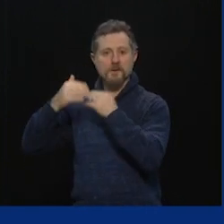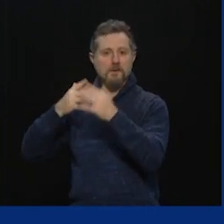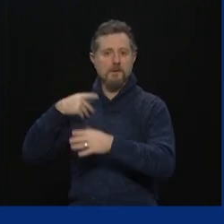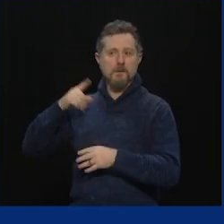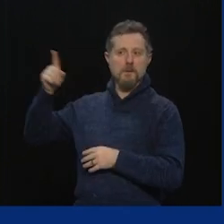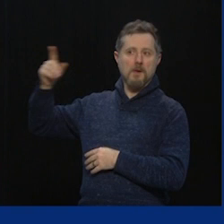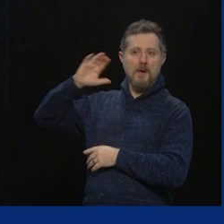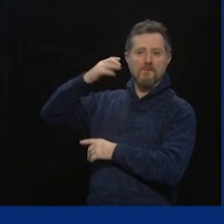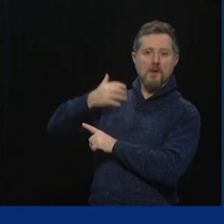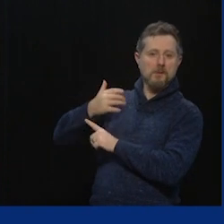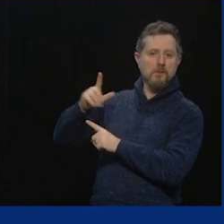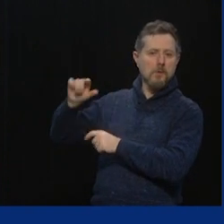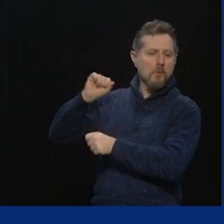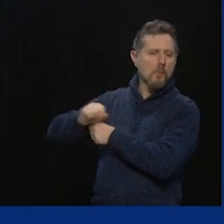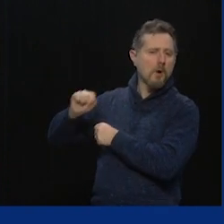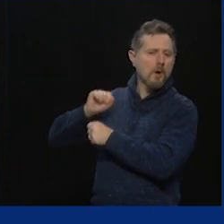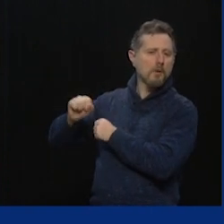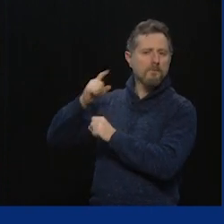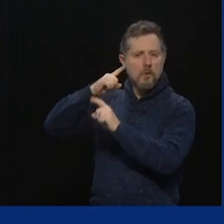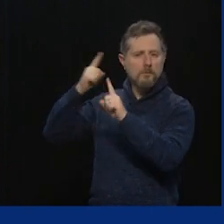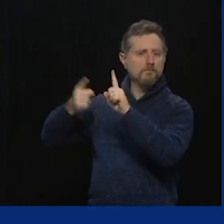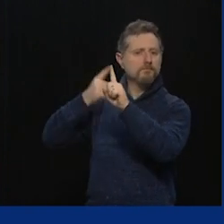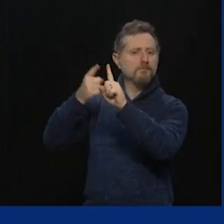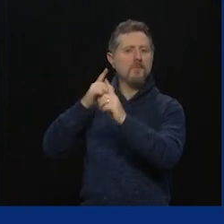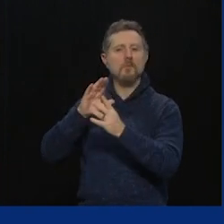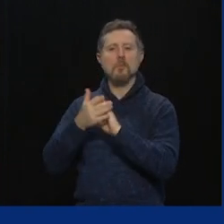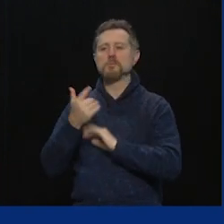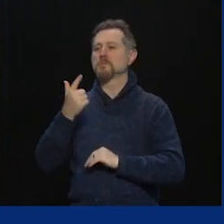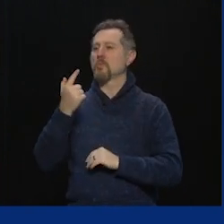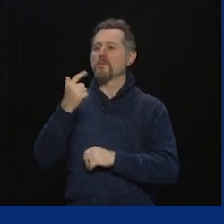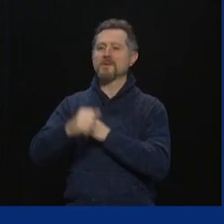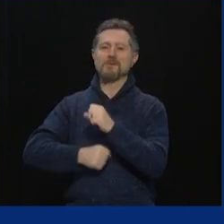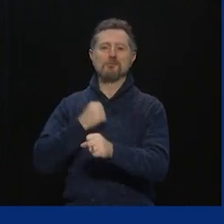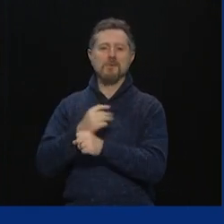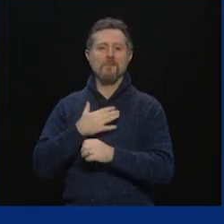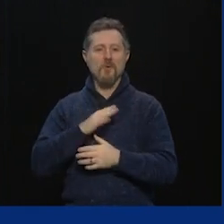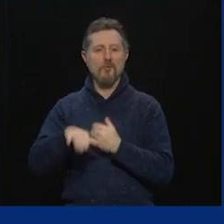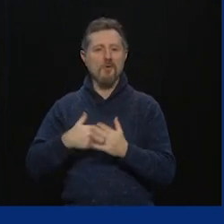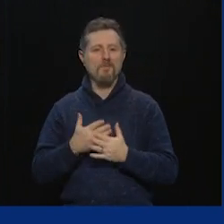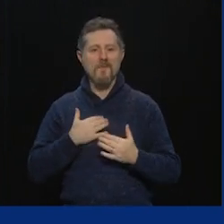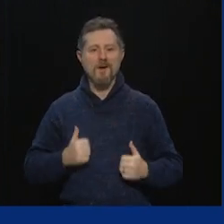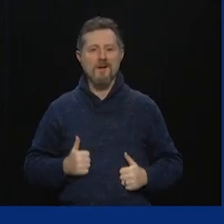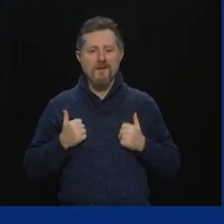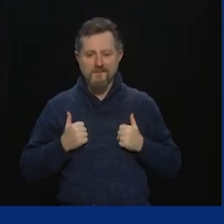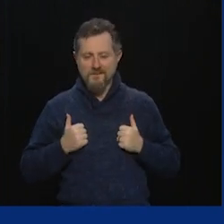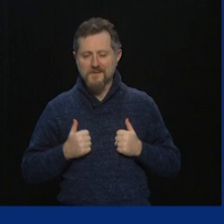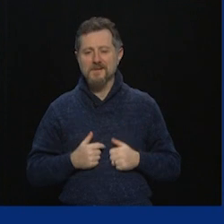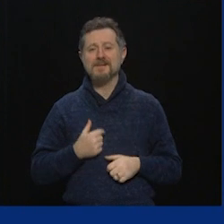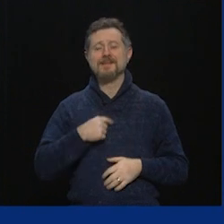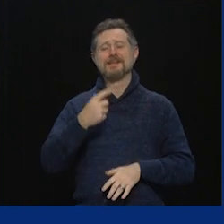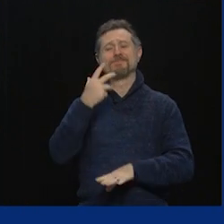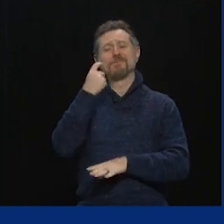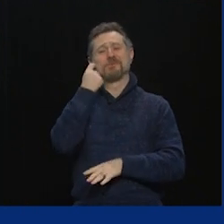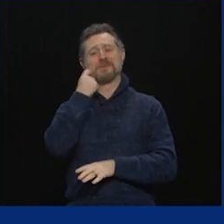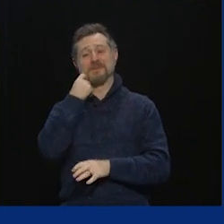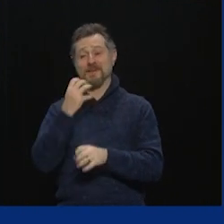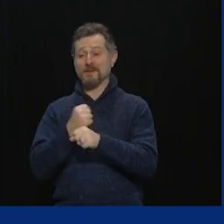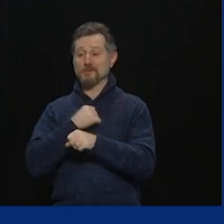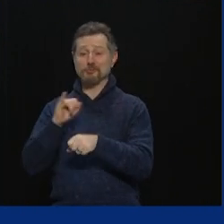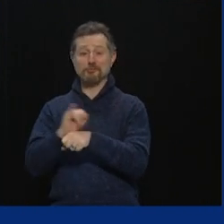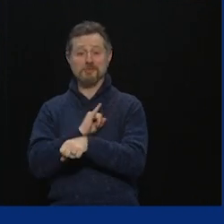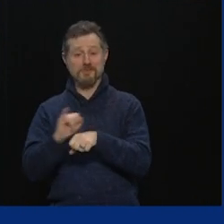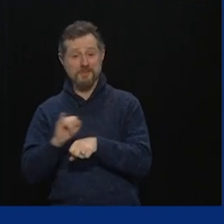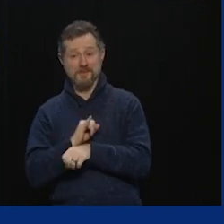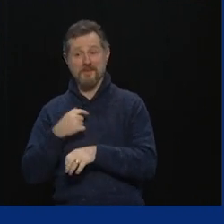had worked for all the 21 years of my life. I recently just got an internship in Afghanistan back when I